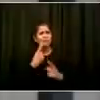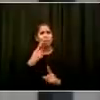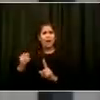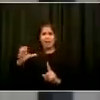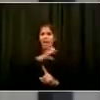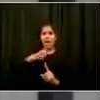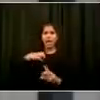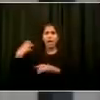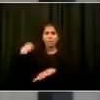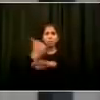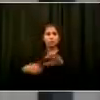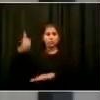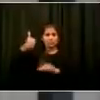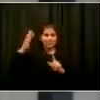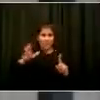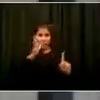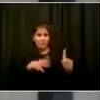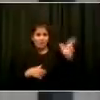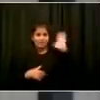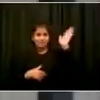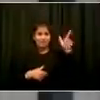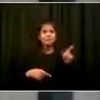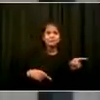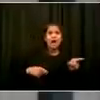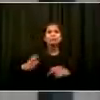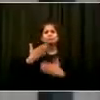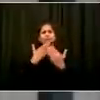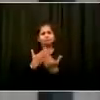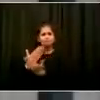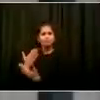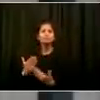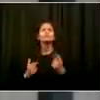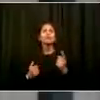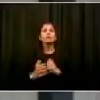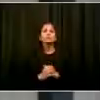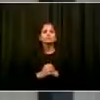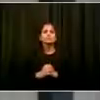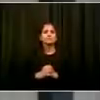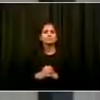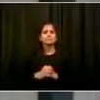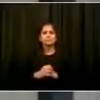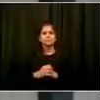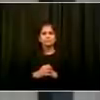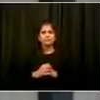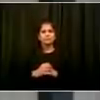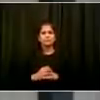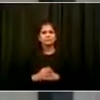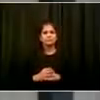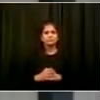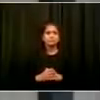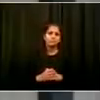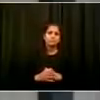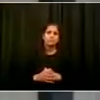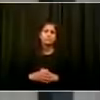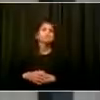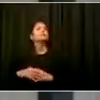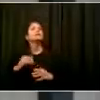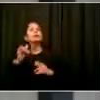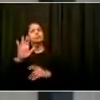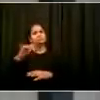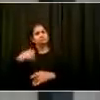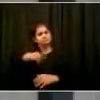myself, the New York Real Estate Chamber, and the Black Business Collaborative came to you on behalf of Black